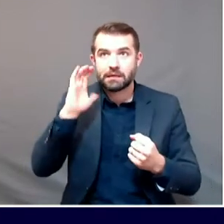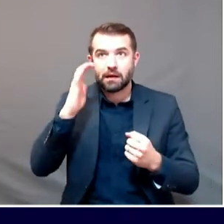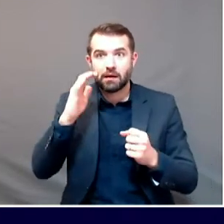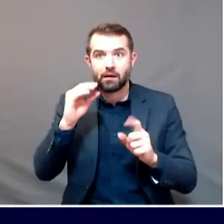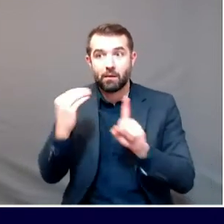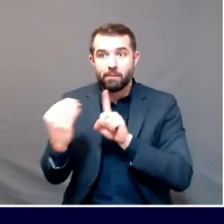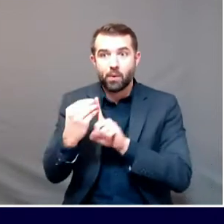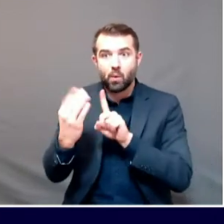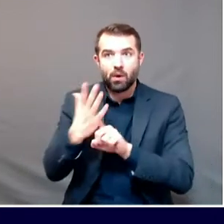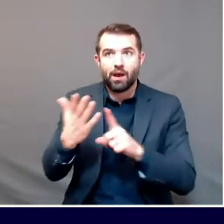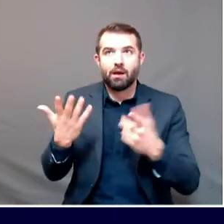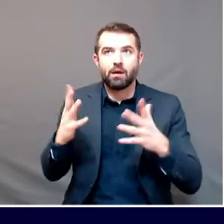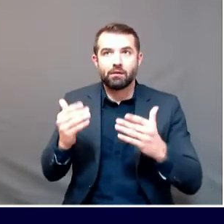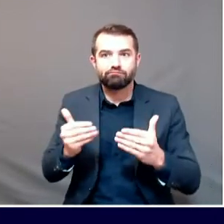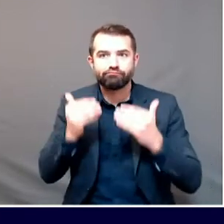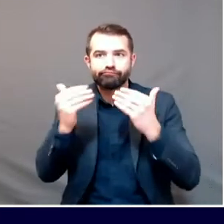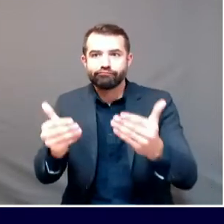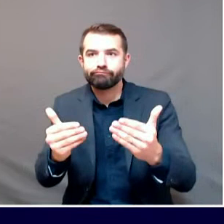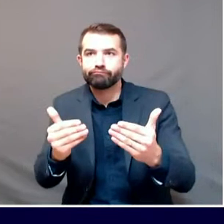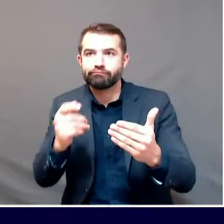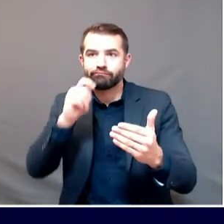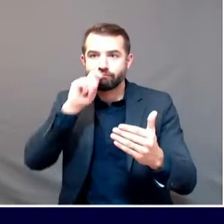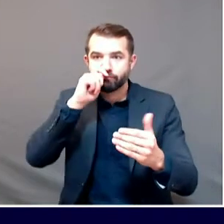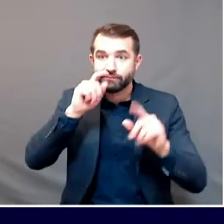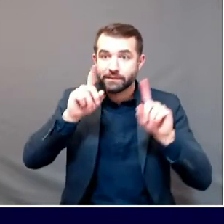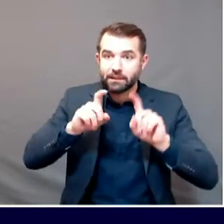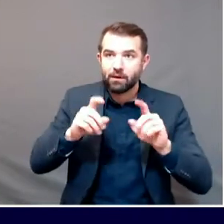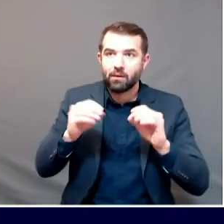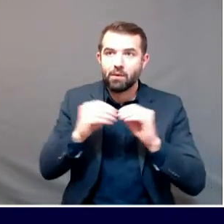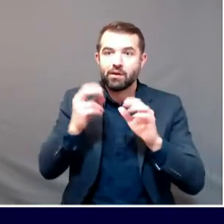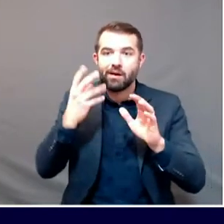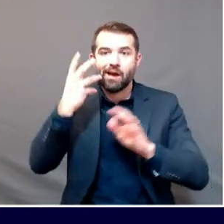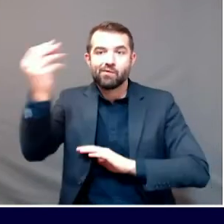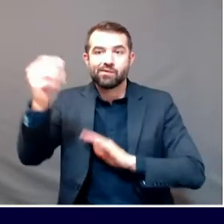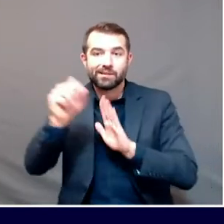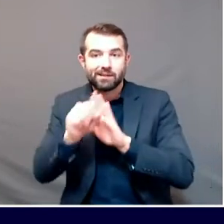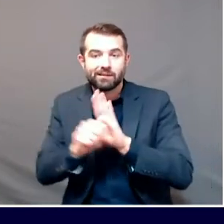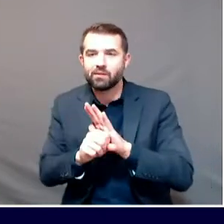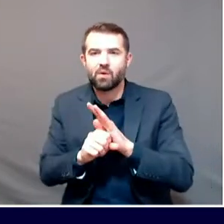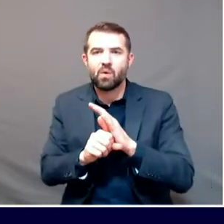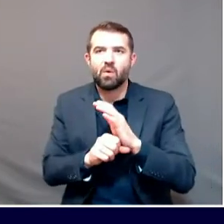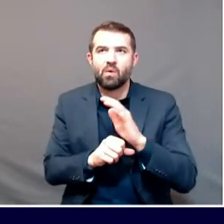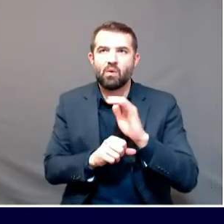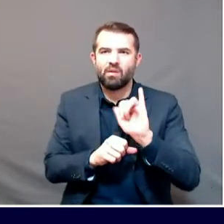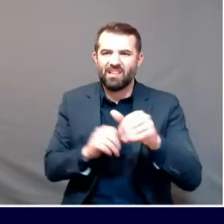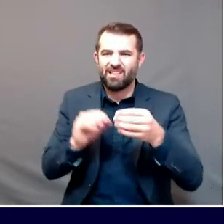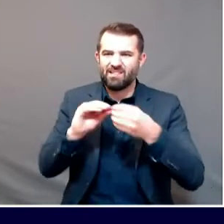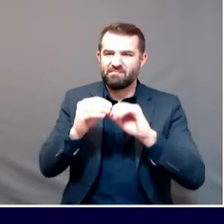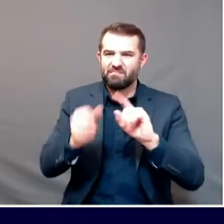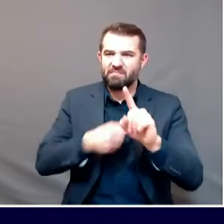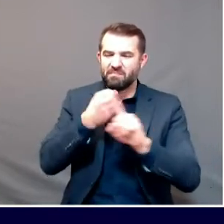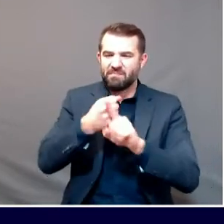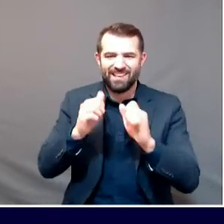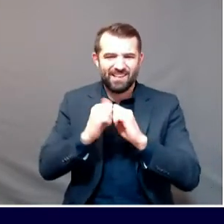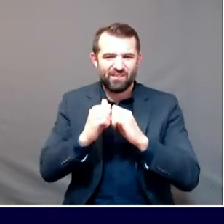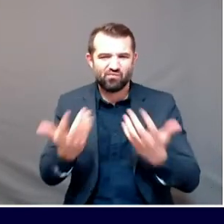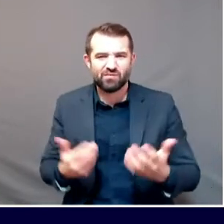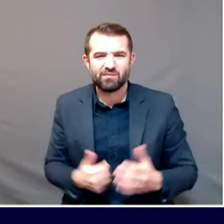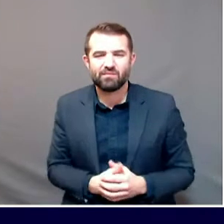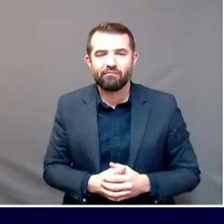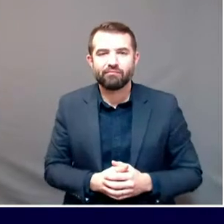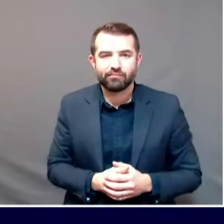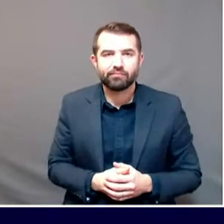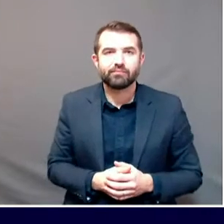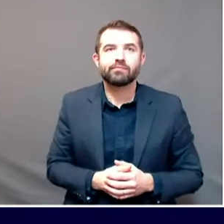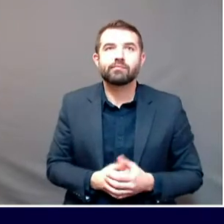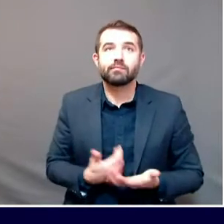tested for travel and skewing that number a little bit, or? Great question. I don't have a good theory, to be honest with